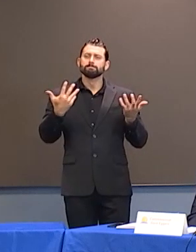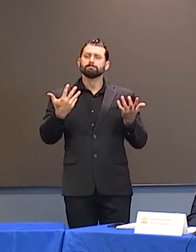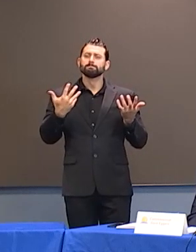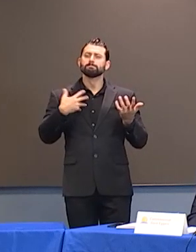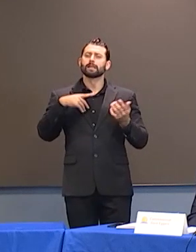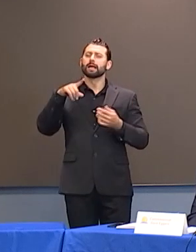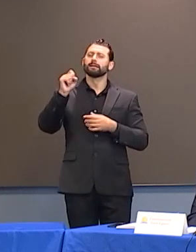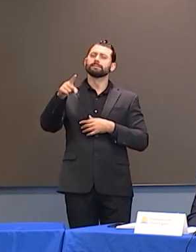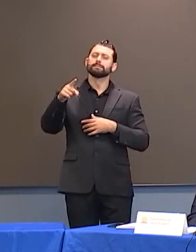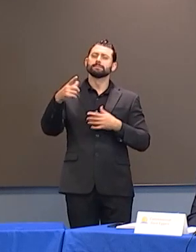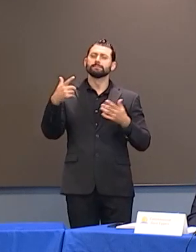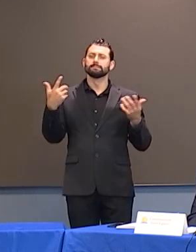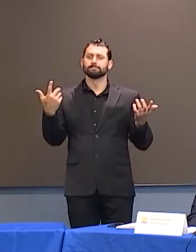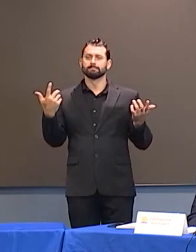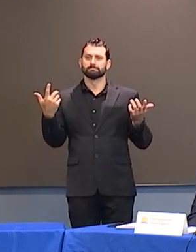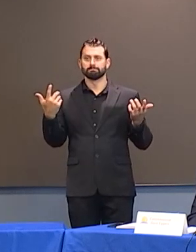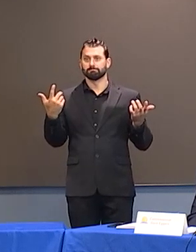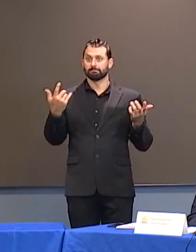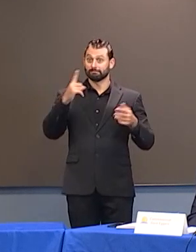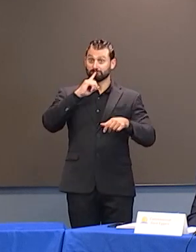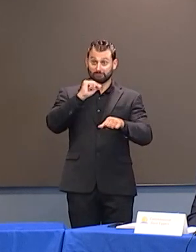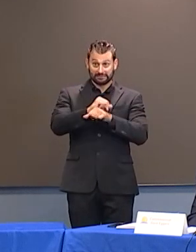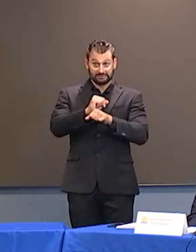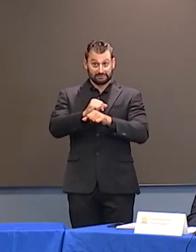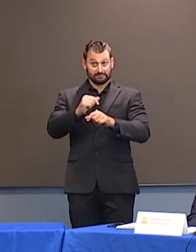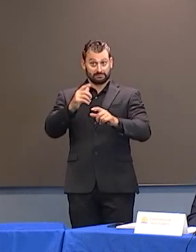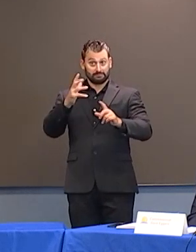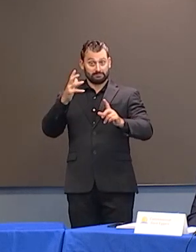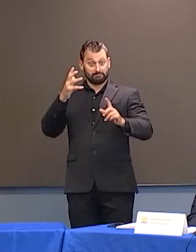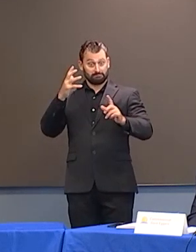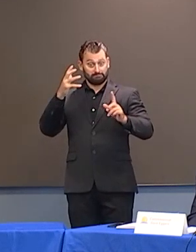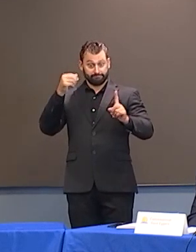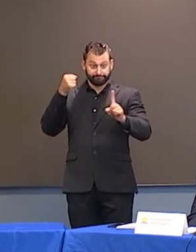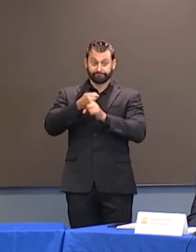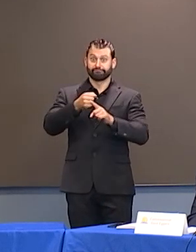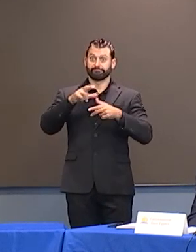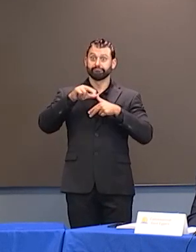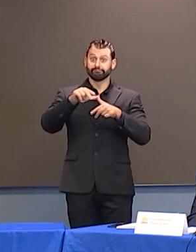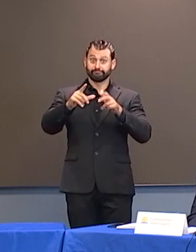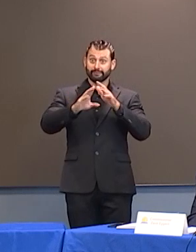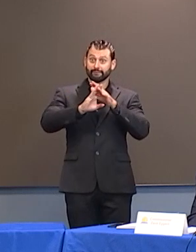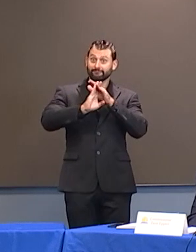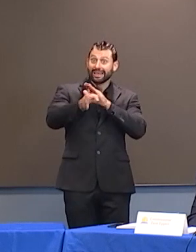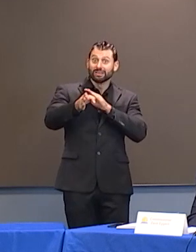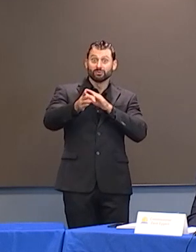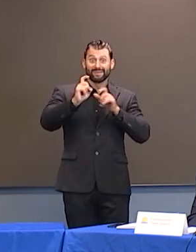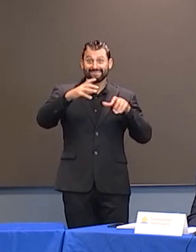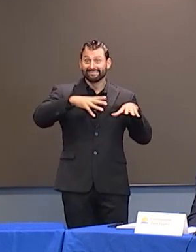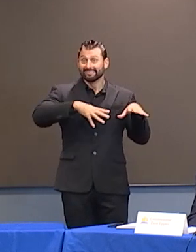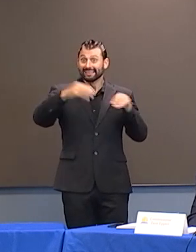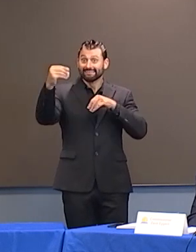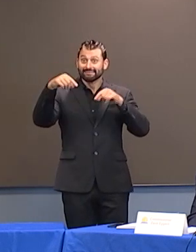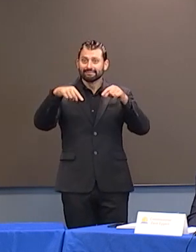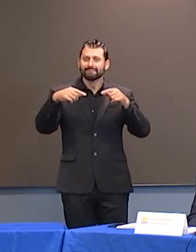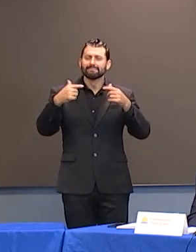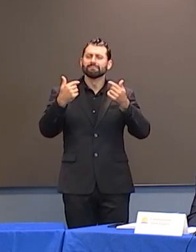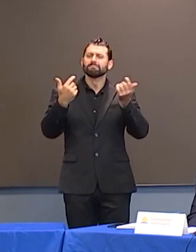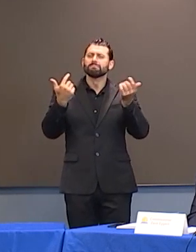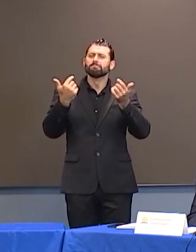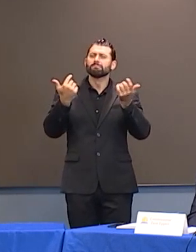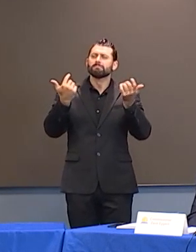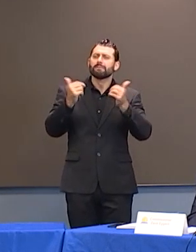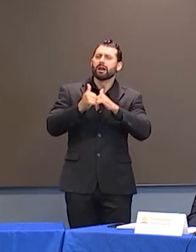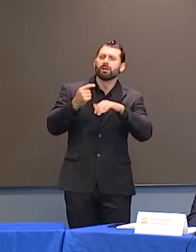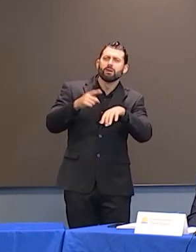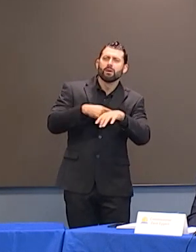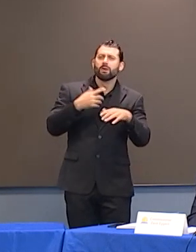evacuate if we really thought something was going to hit. And why people need to be so, um, alert at this